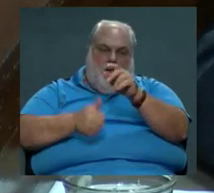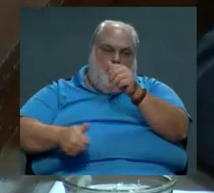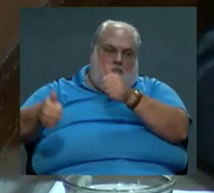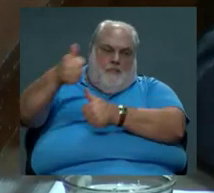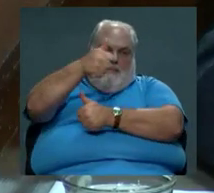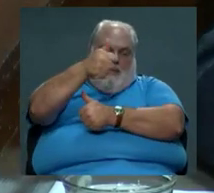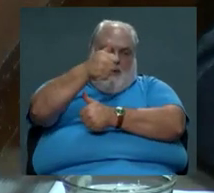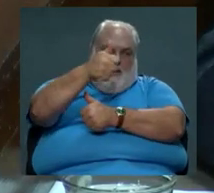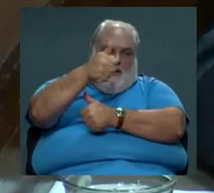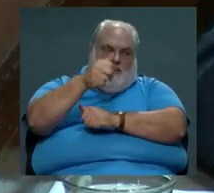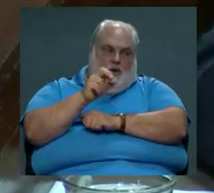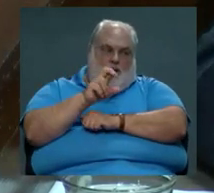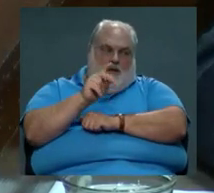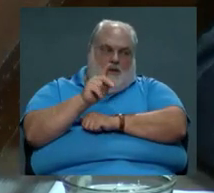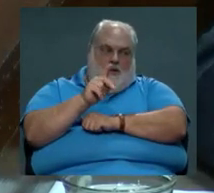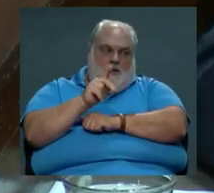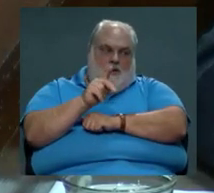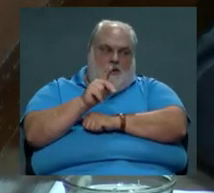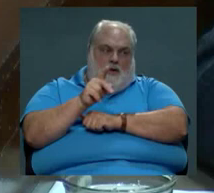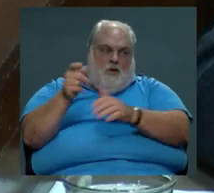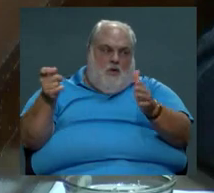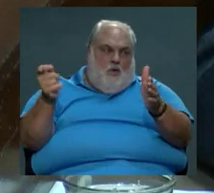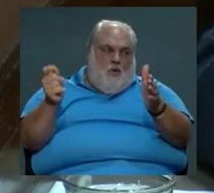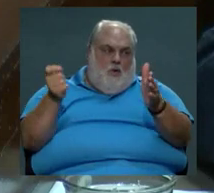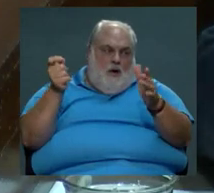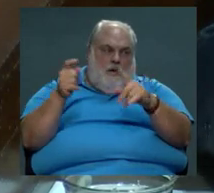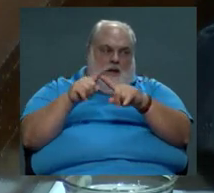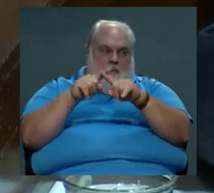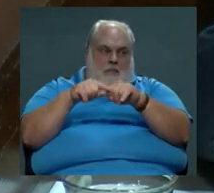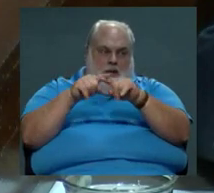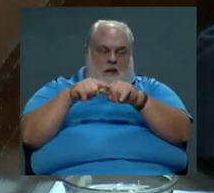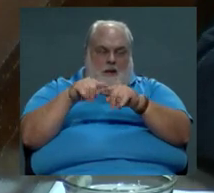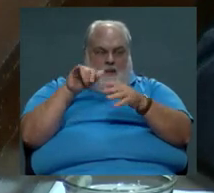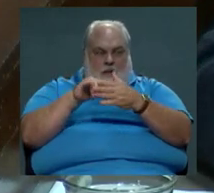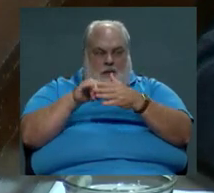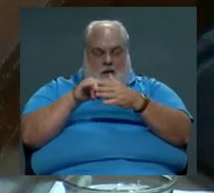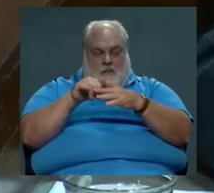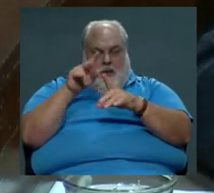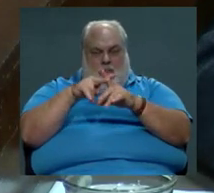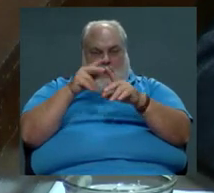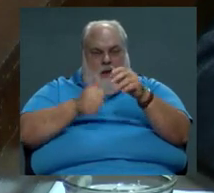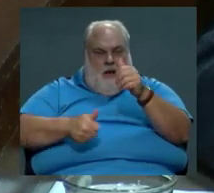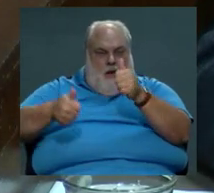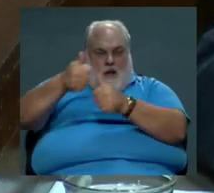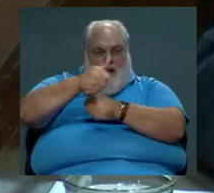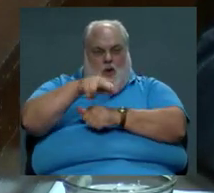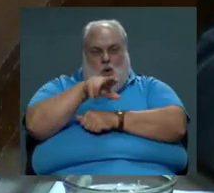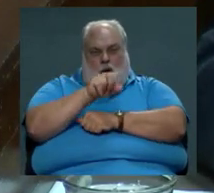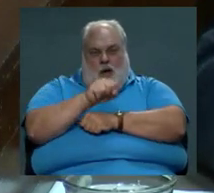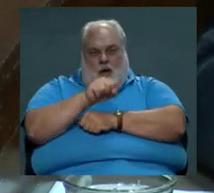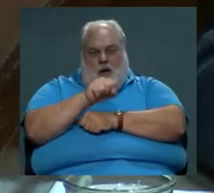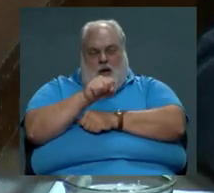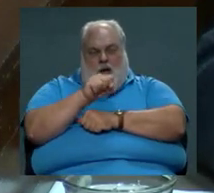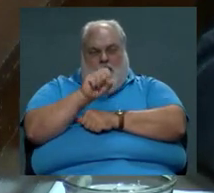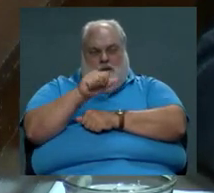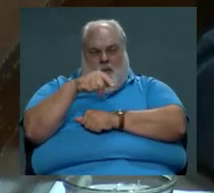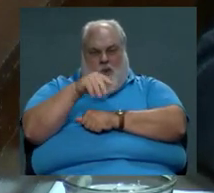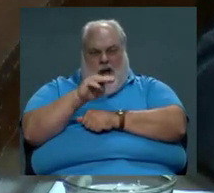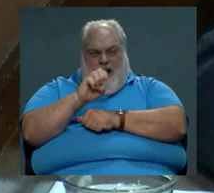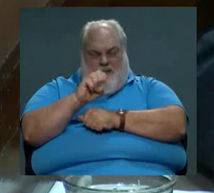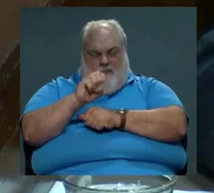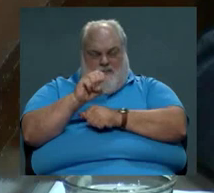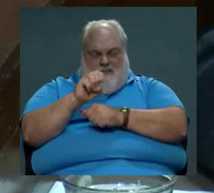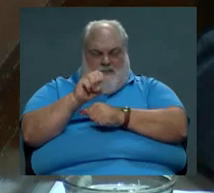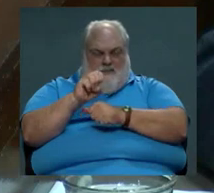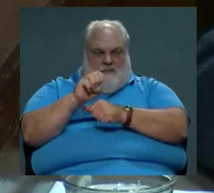Supreme Court, and depending on how that comes out, it may be appealed a step further to the U.S. Supreme Court, but the